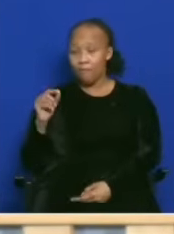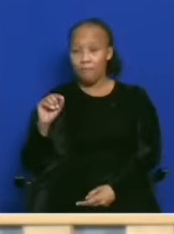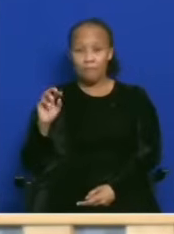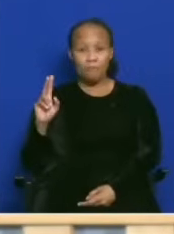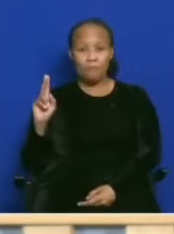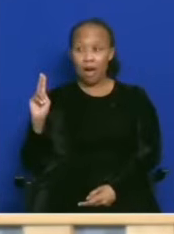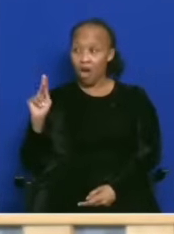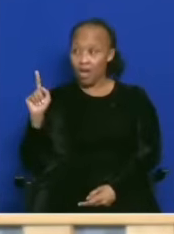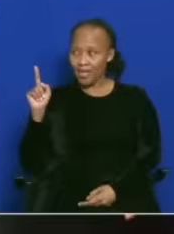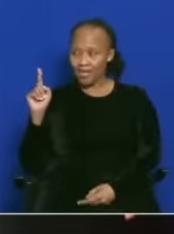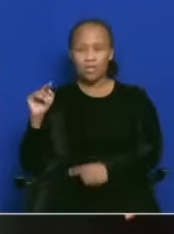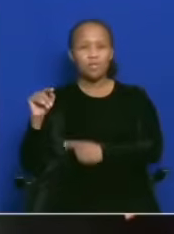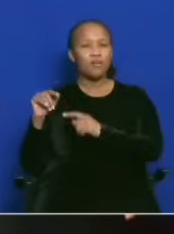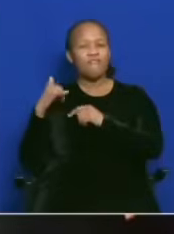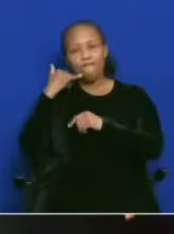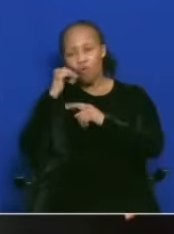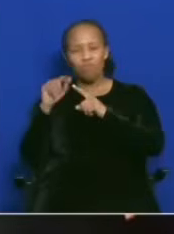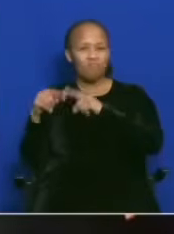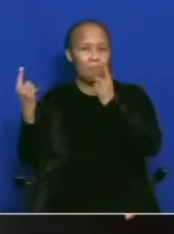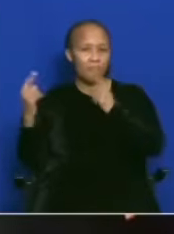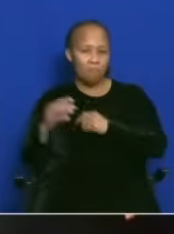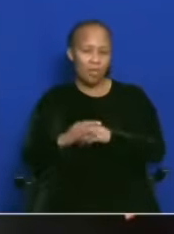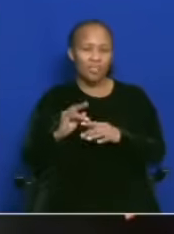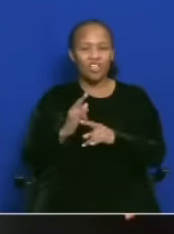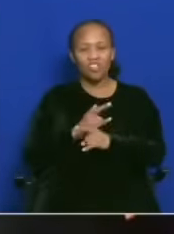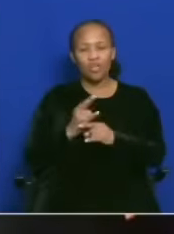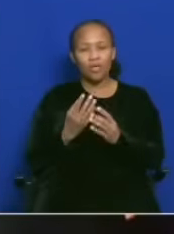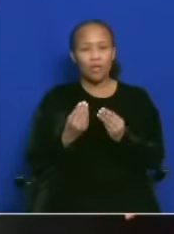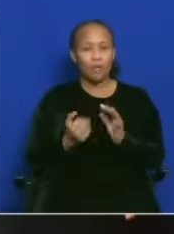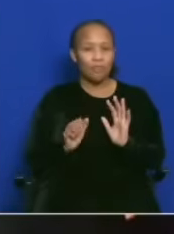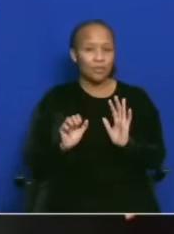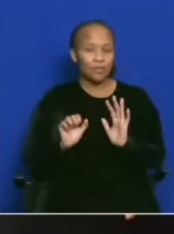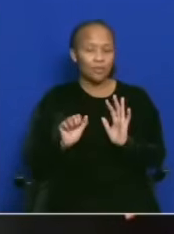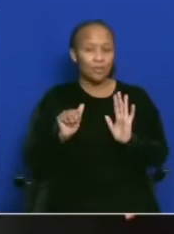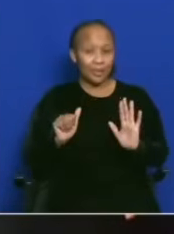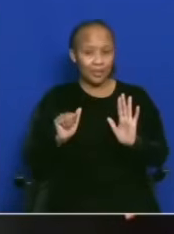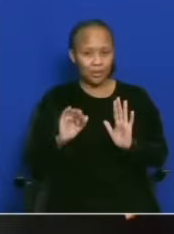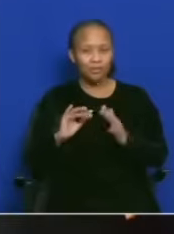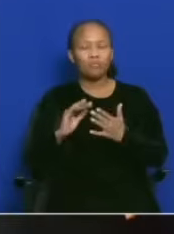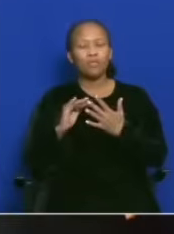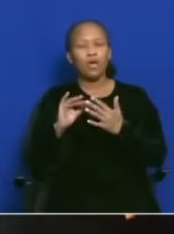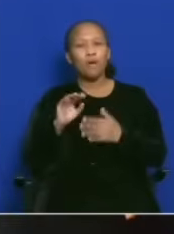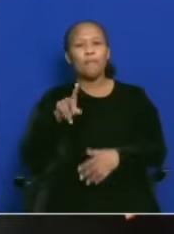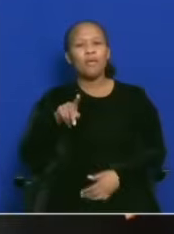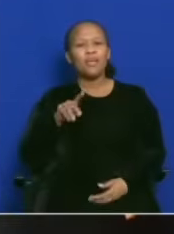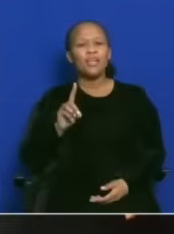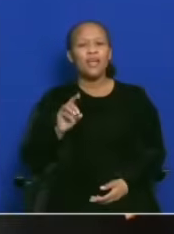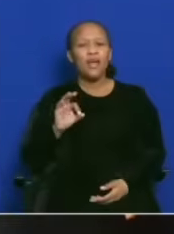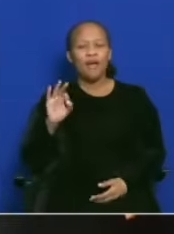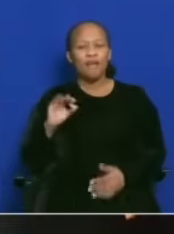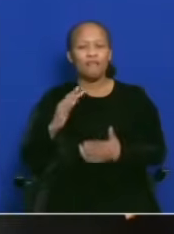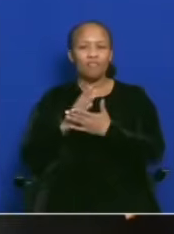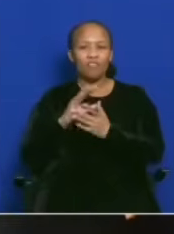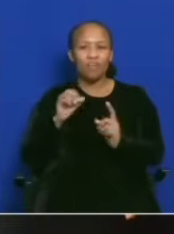So at chat number 6, you'll see he's sharing a PDF. That's in your annexure bundle at page